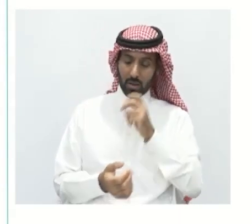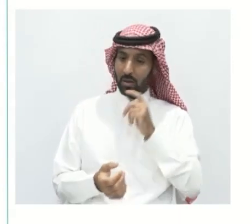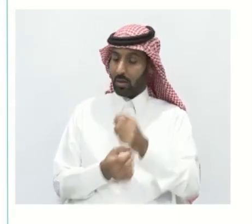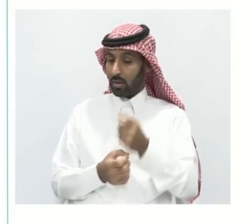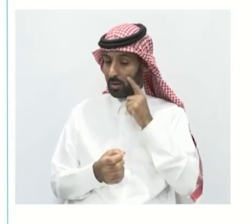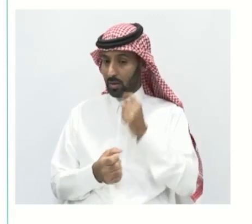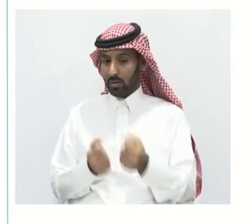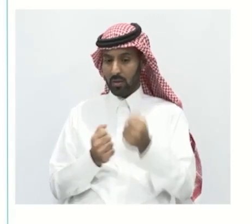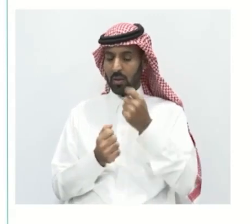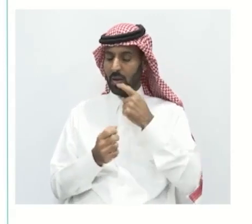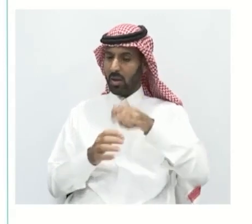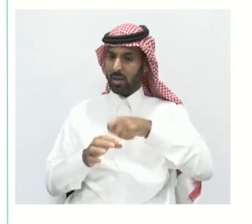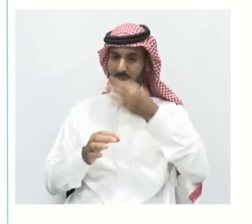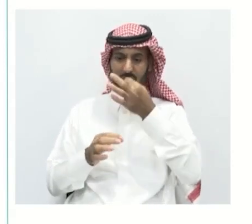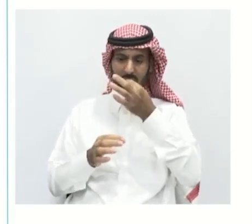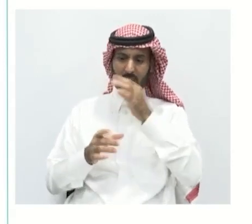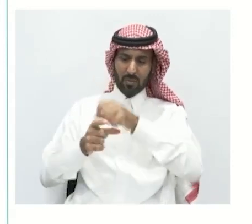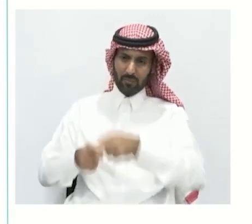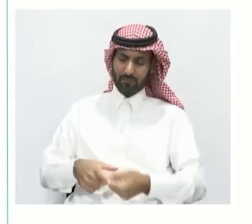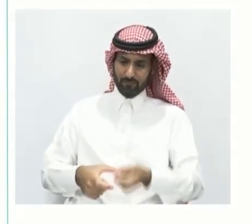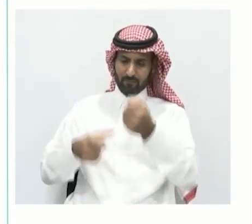Did you rob the Staten drug store yesterday, Mr. Wilkinson?